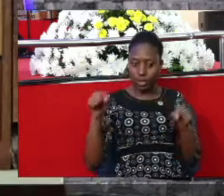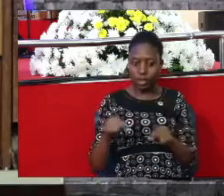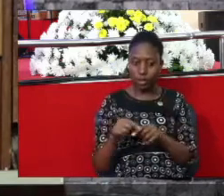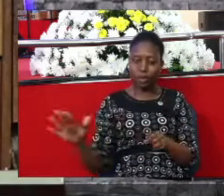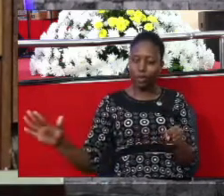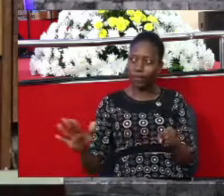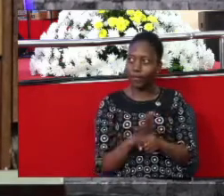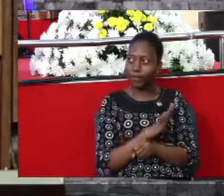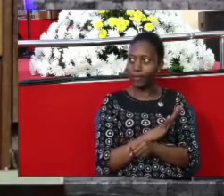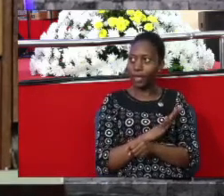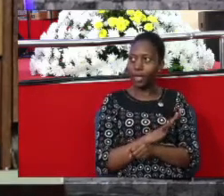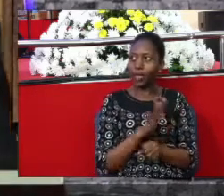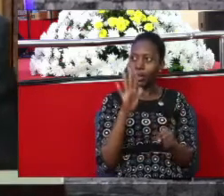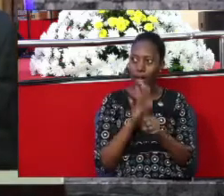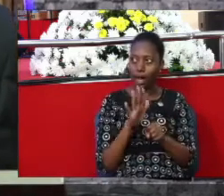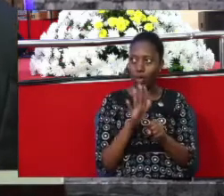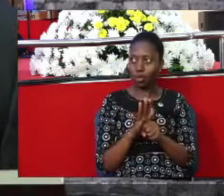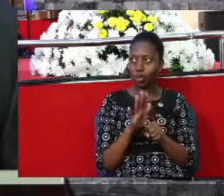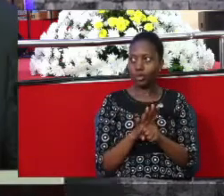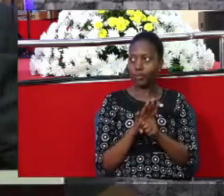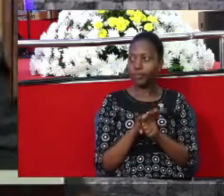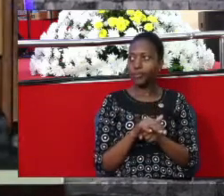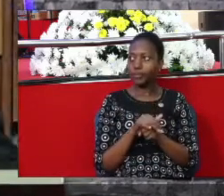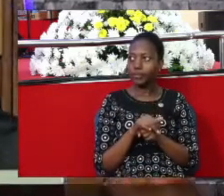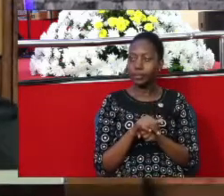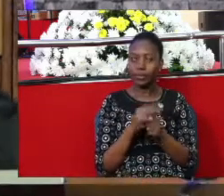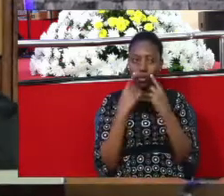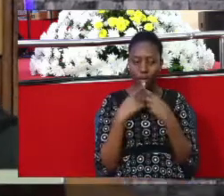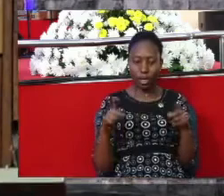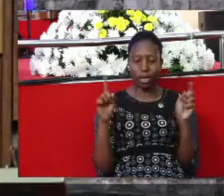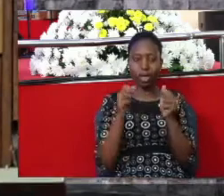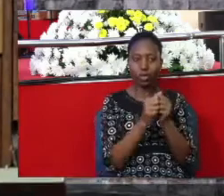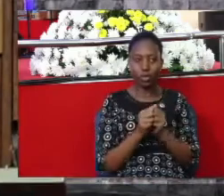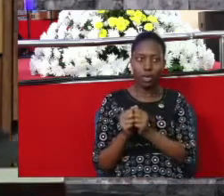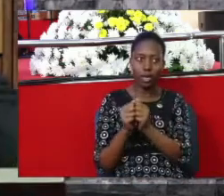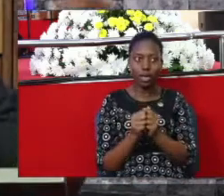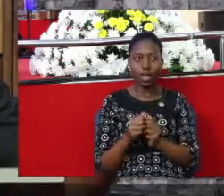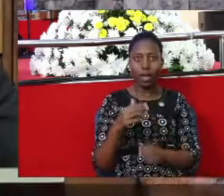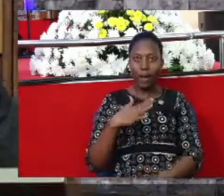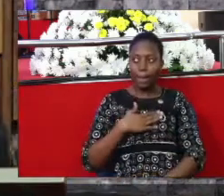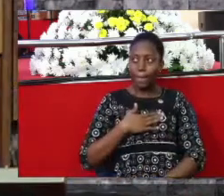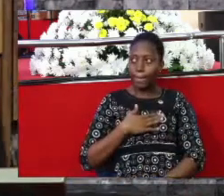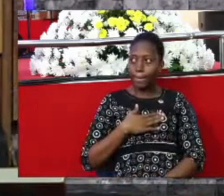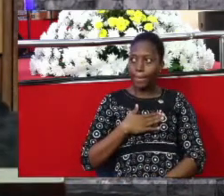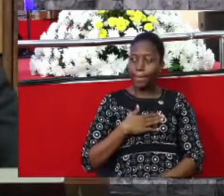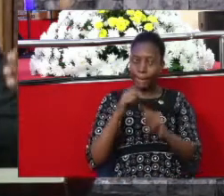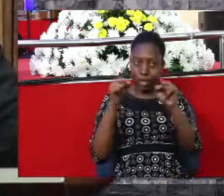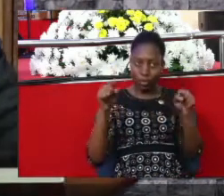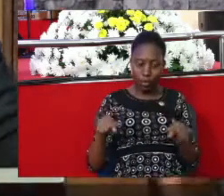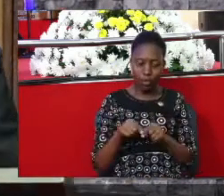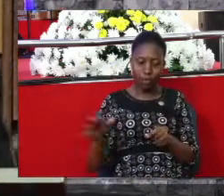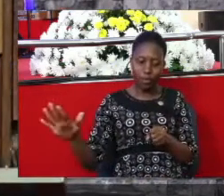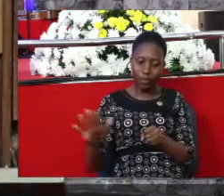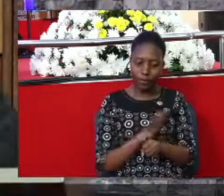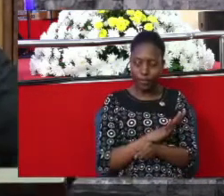will overflow with new wine. Let's declare together, my barns will be filled and my